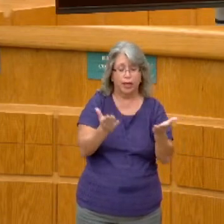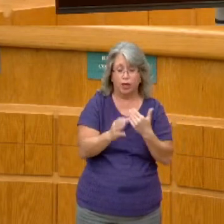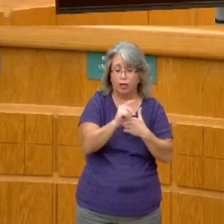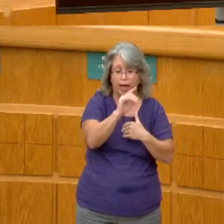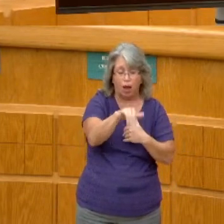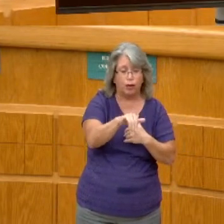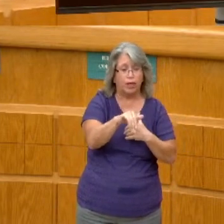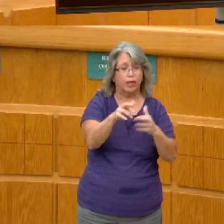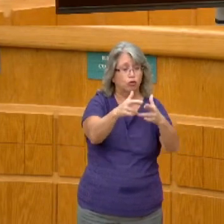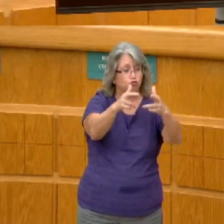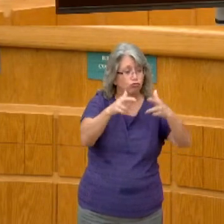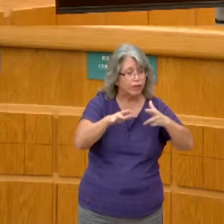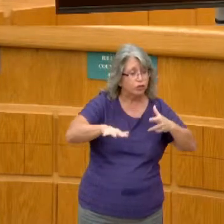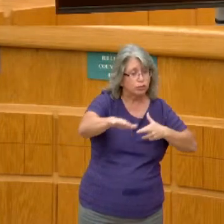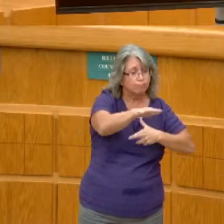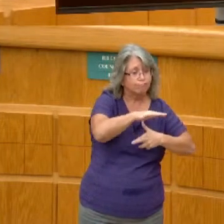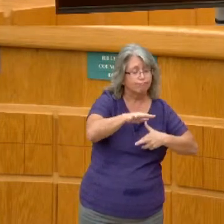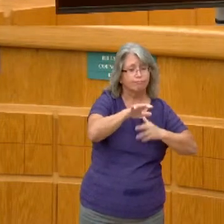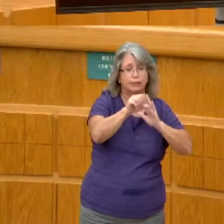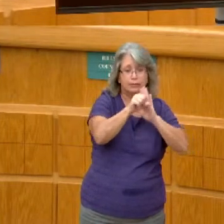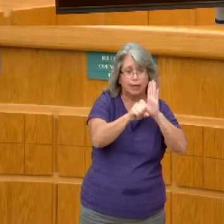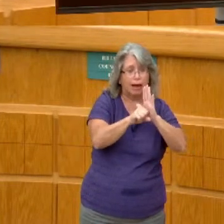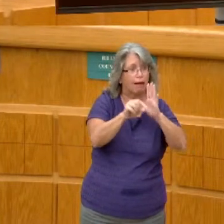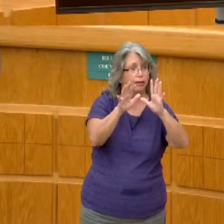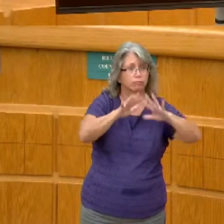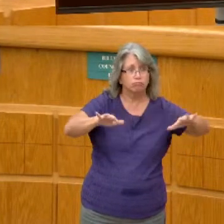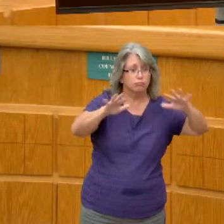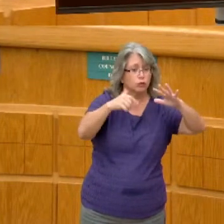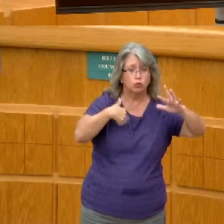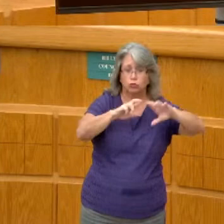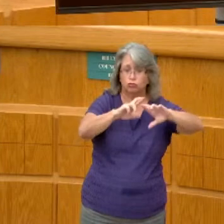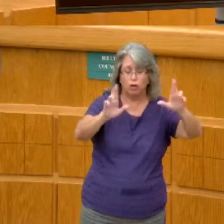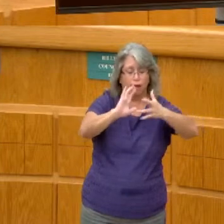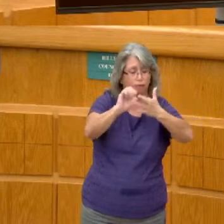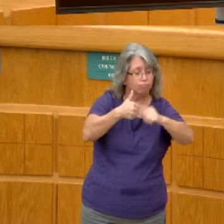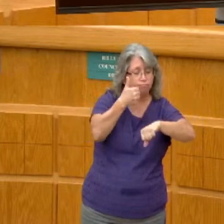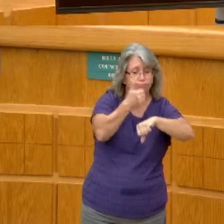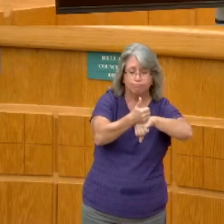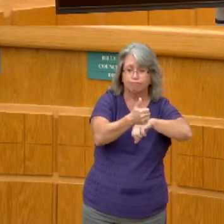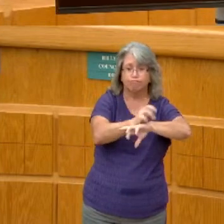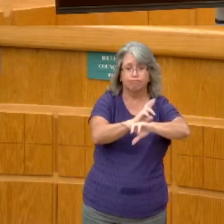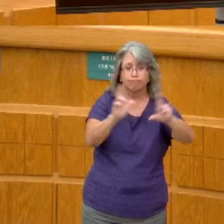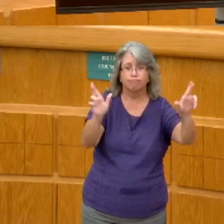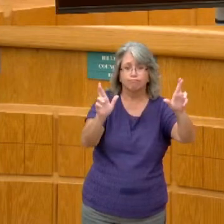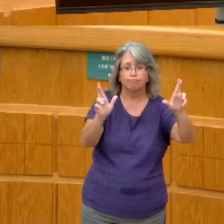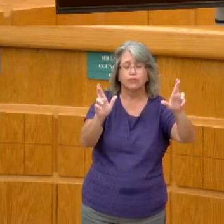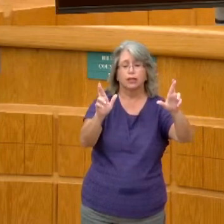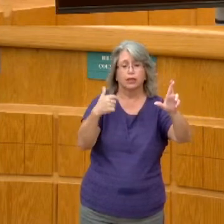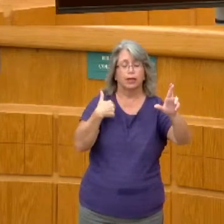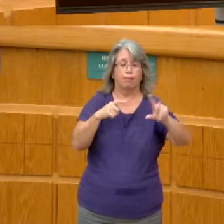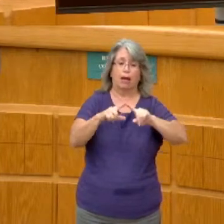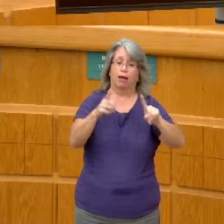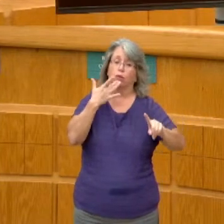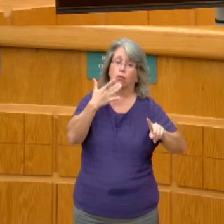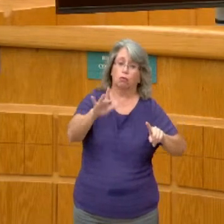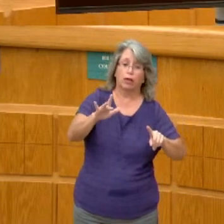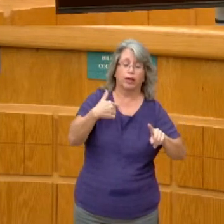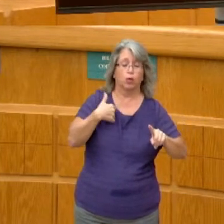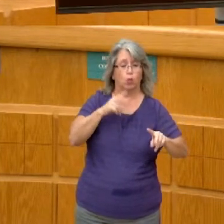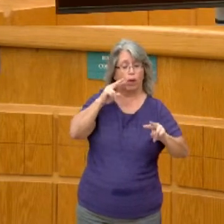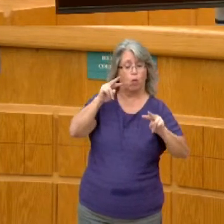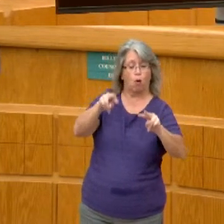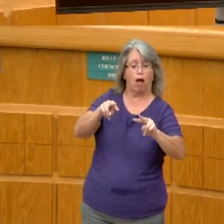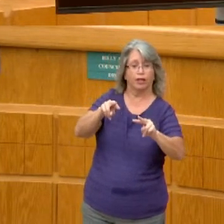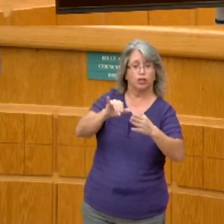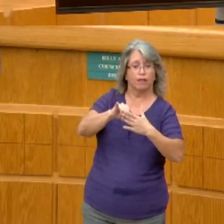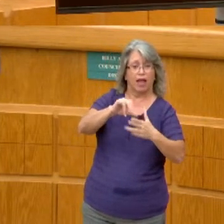state, and federal partners, and we were able to be very, very fortunate. We watched as the storm passed